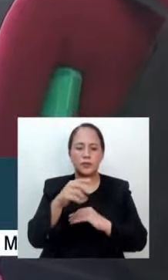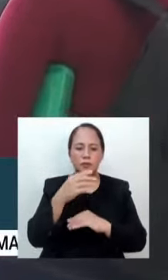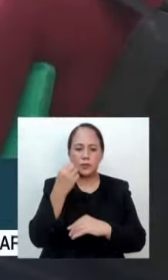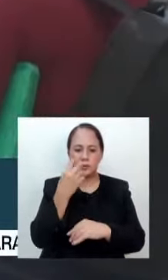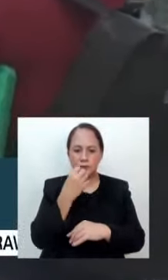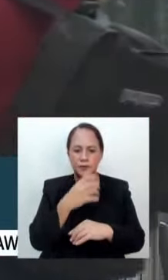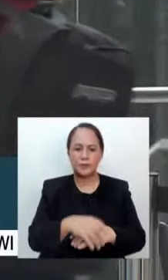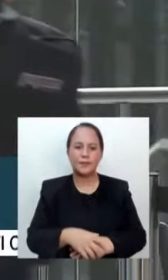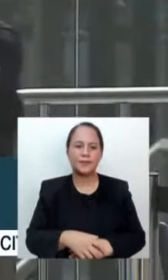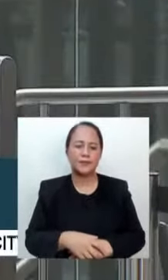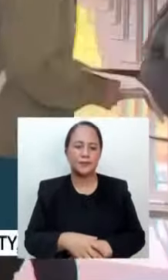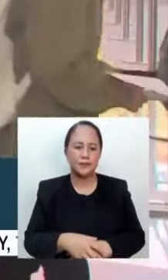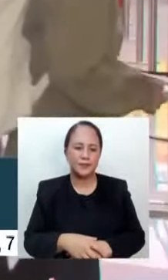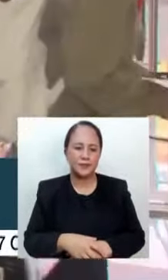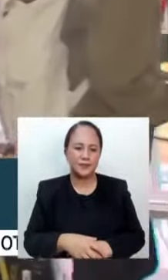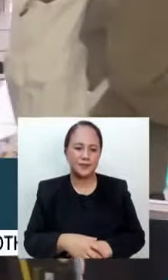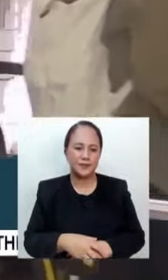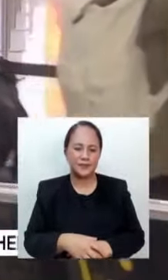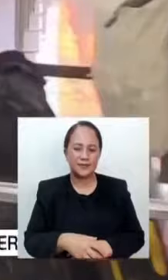Kong.